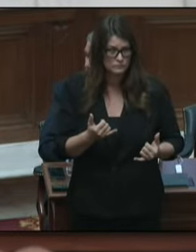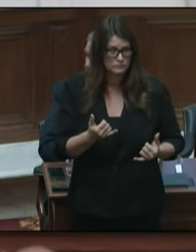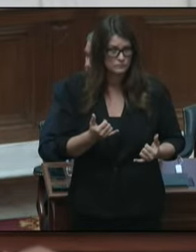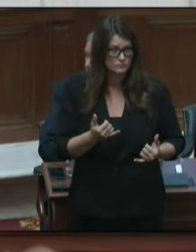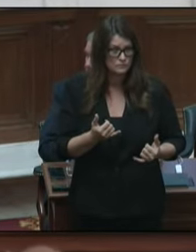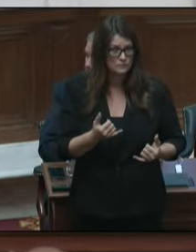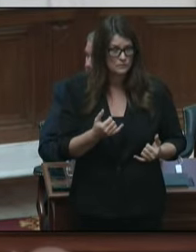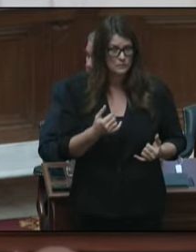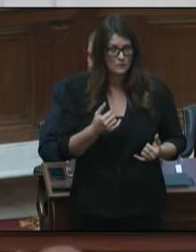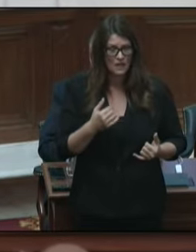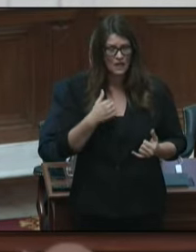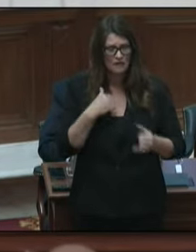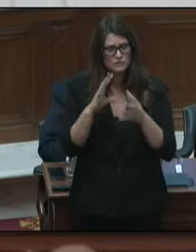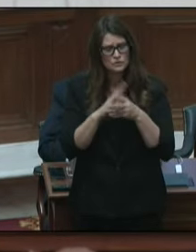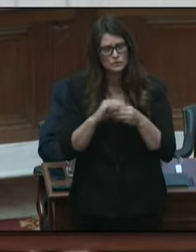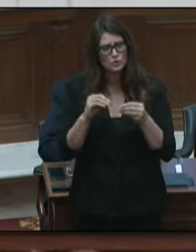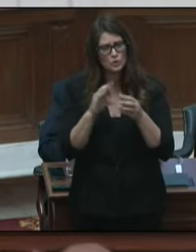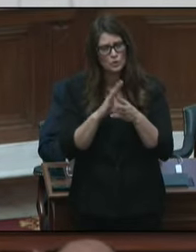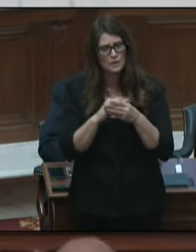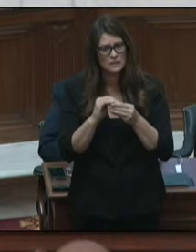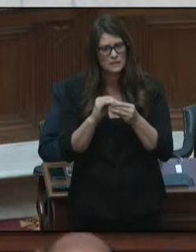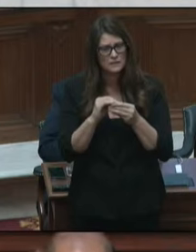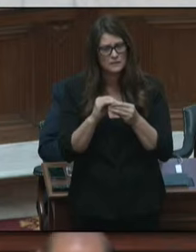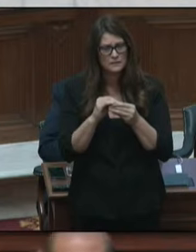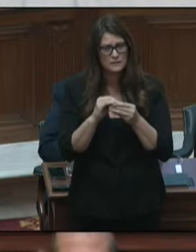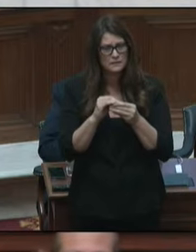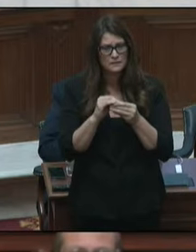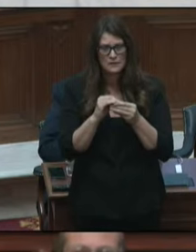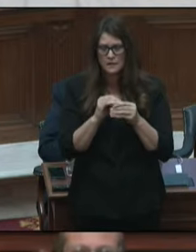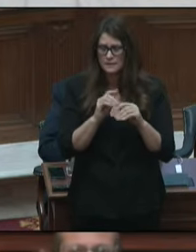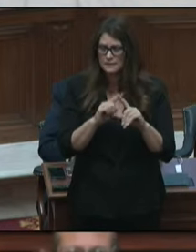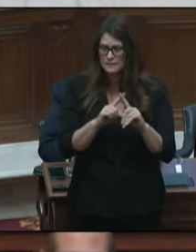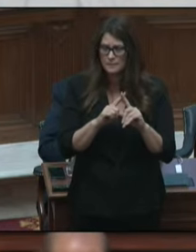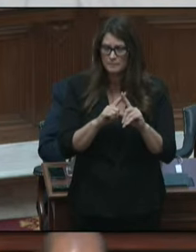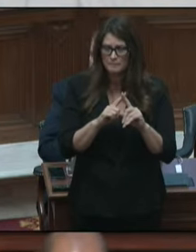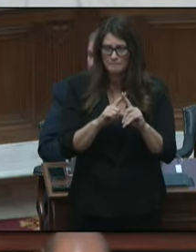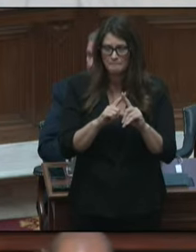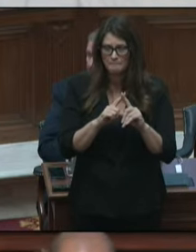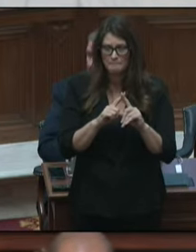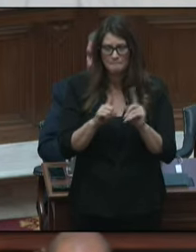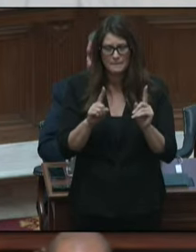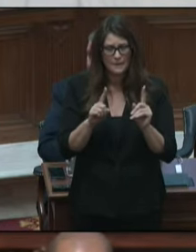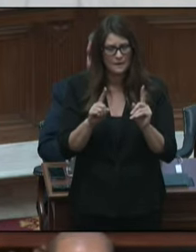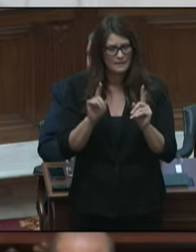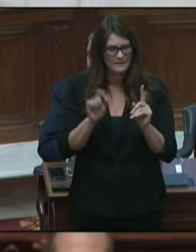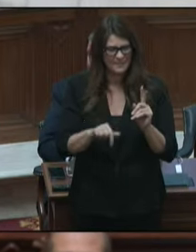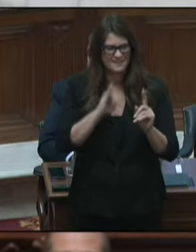You know, I've got a story to tell you, but I've got this to tell you, and this is where we end this.